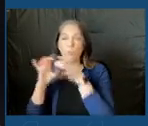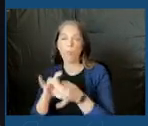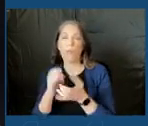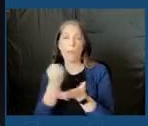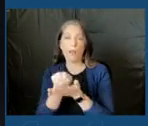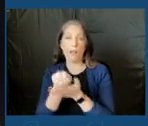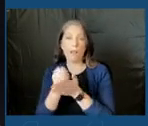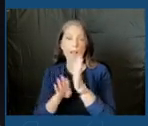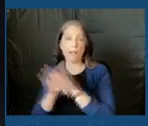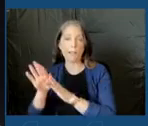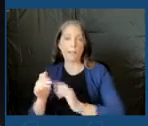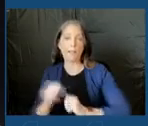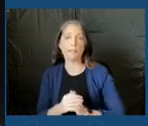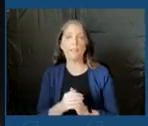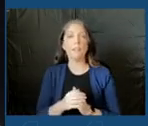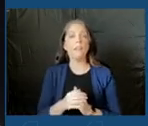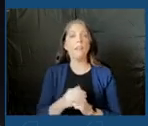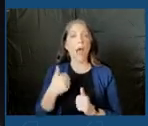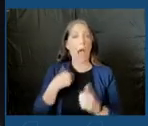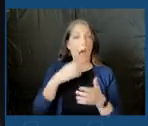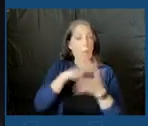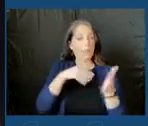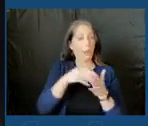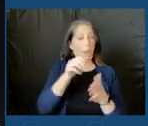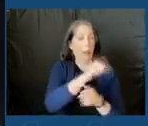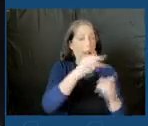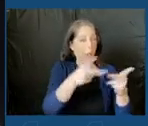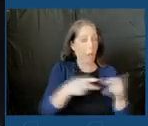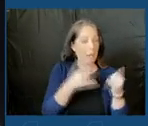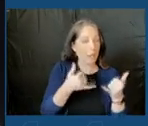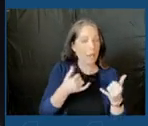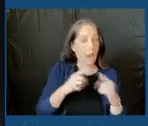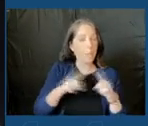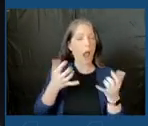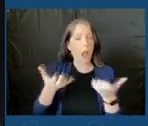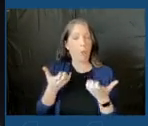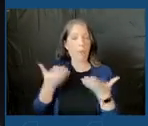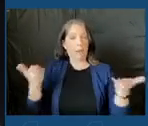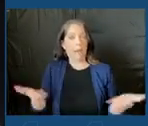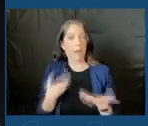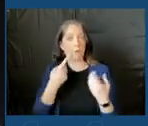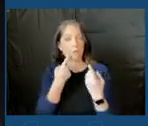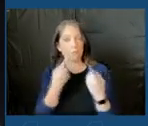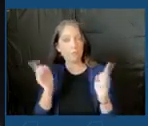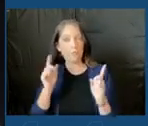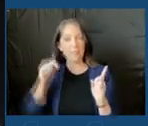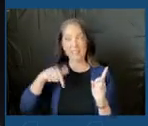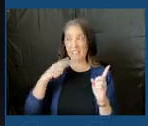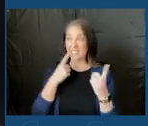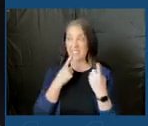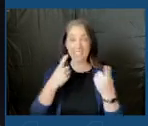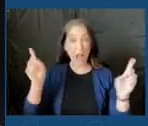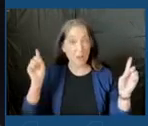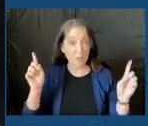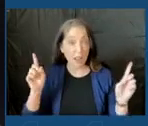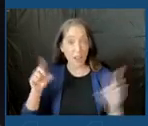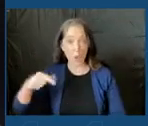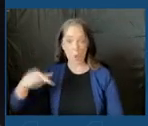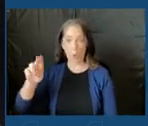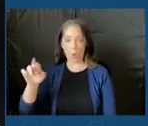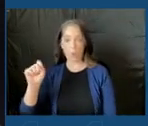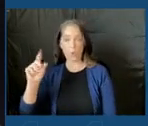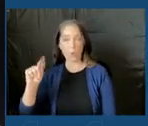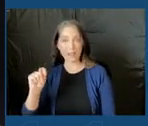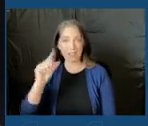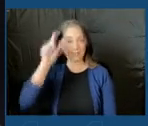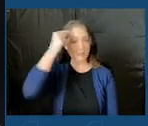to be somewhere else, to say that this announcement, which brings Quest and brings a